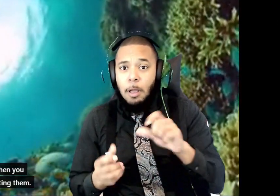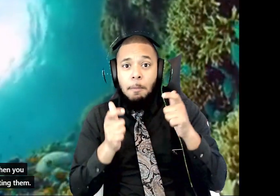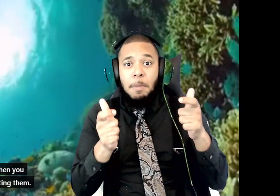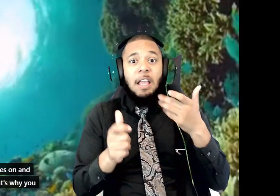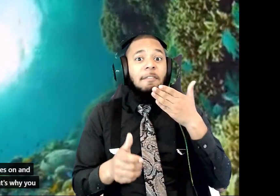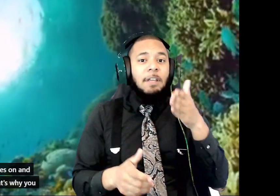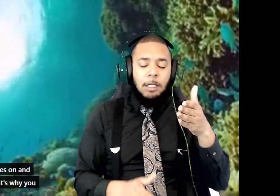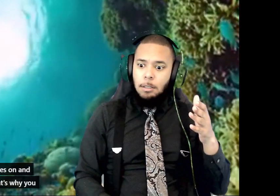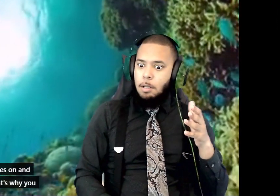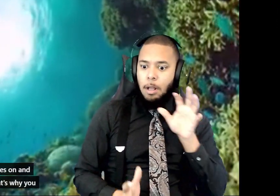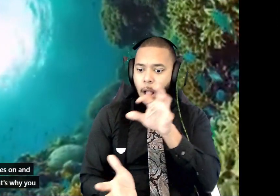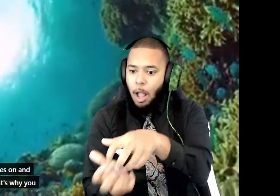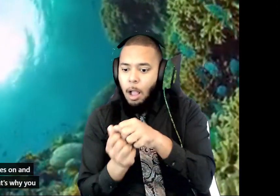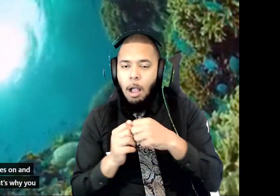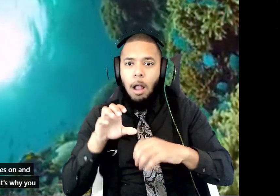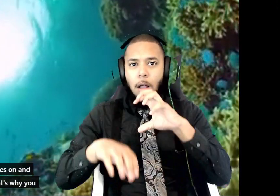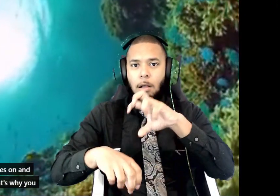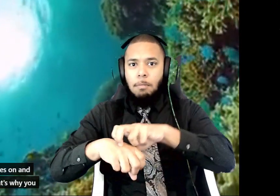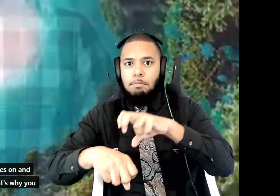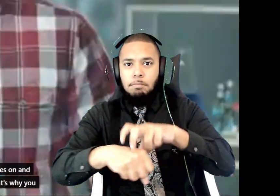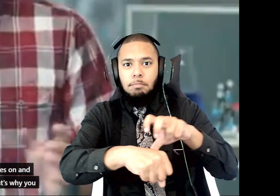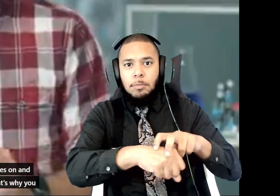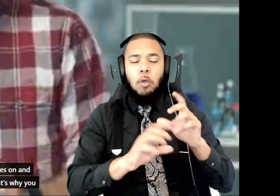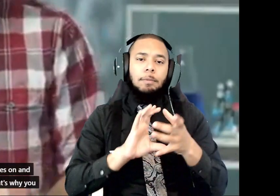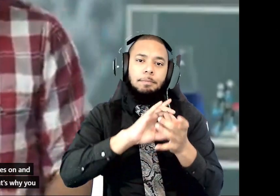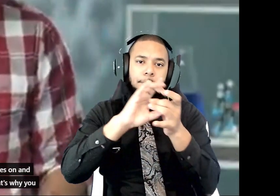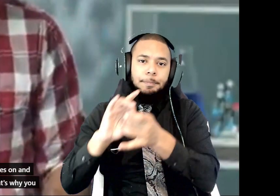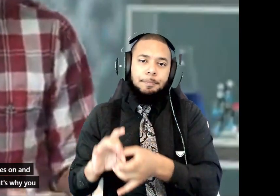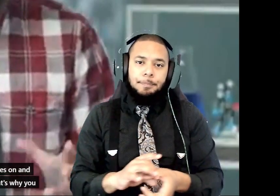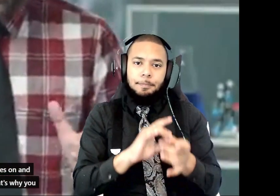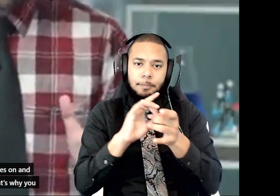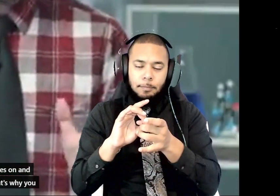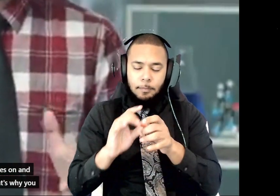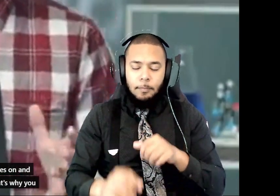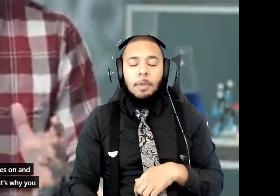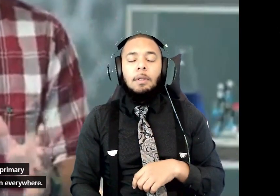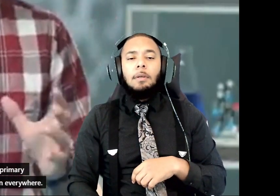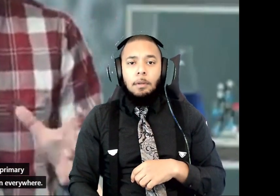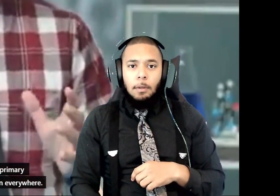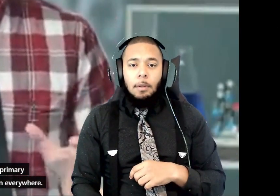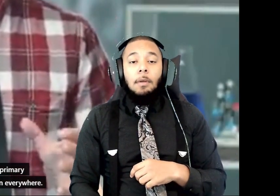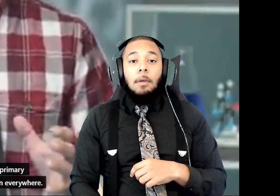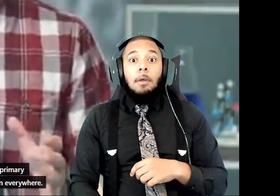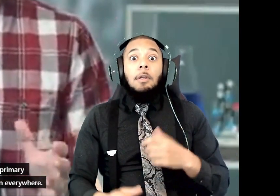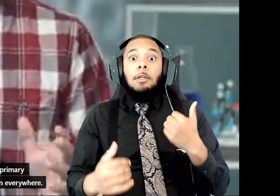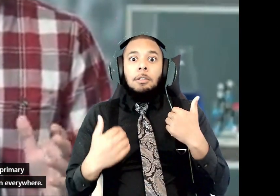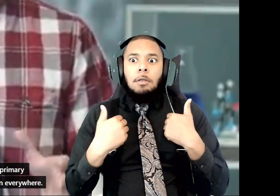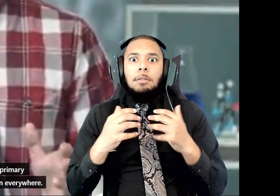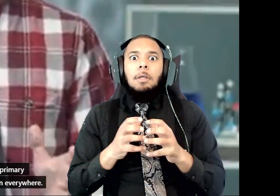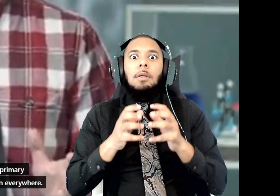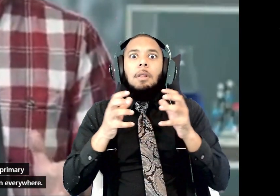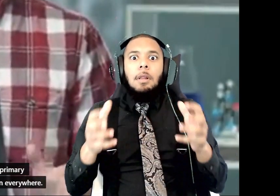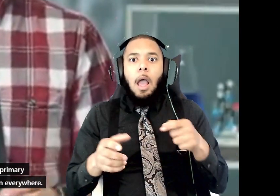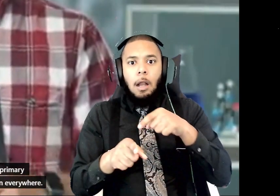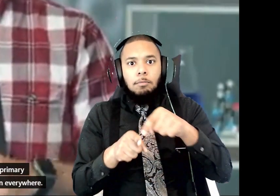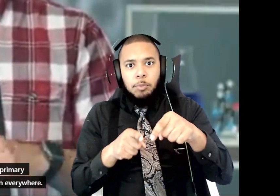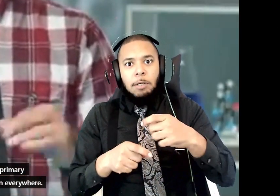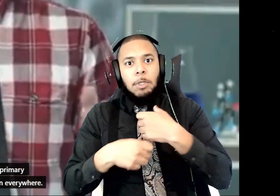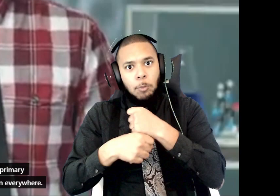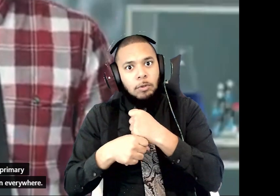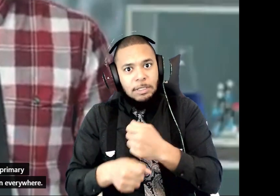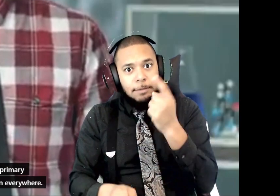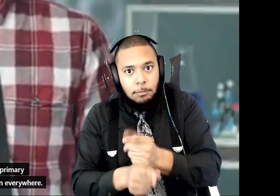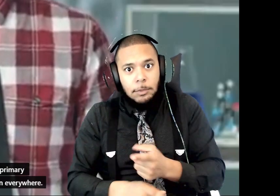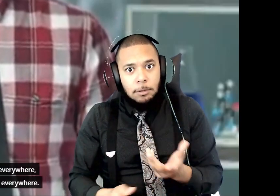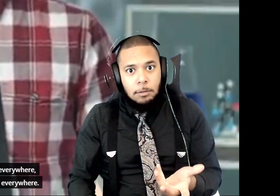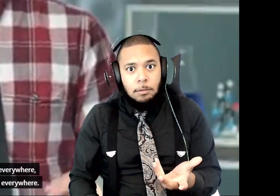that are eating them, and the food chain just goes on and on and on. Okay. And so you have a really high rate of primary productivity. There's